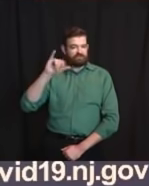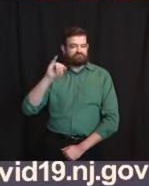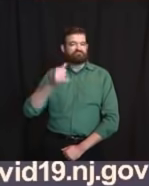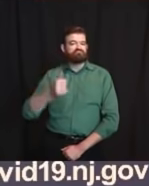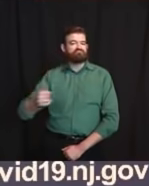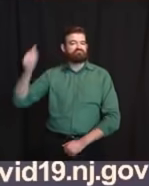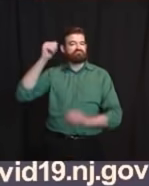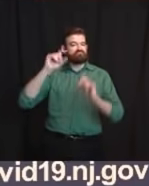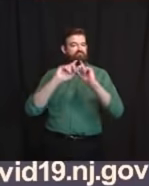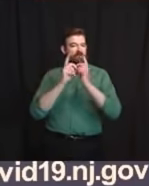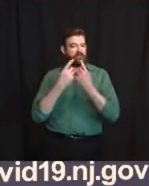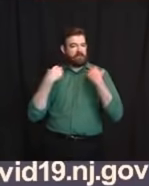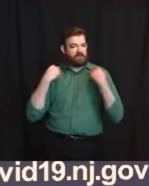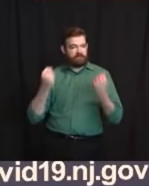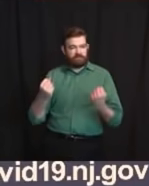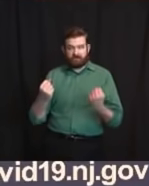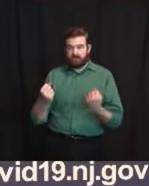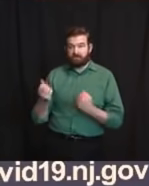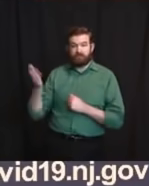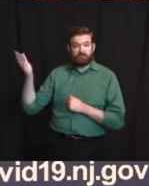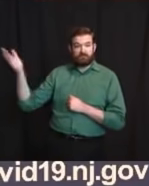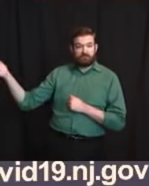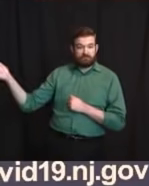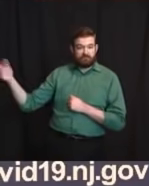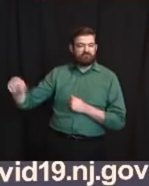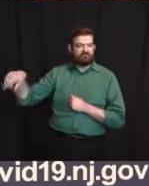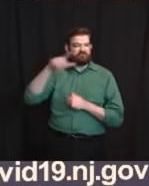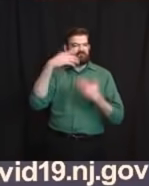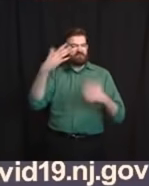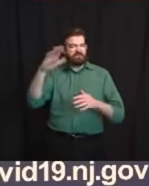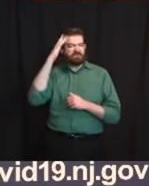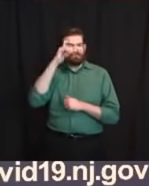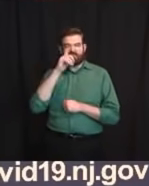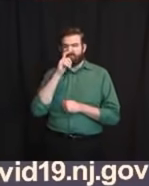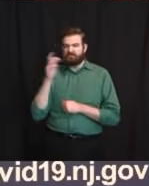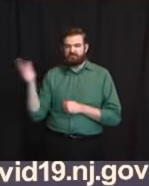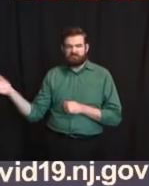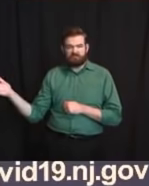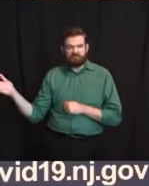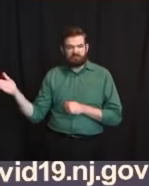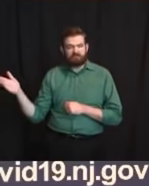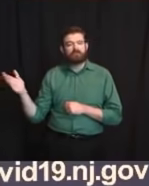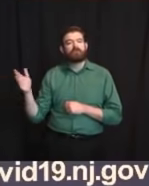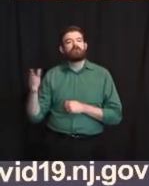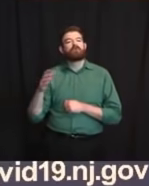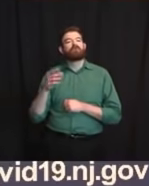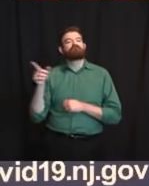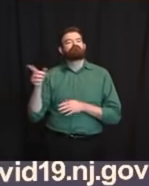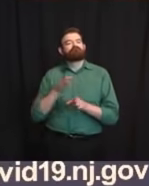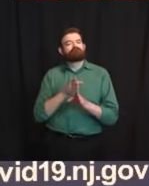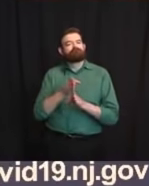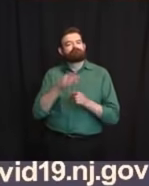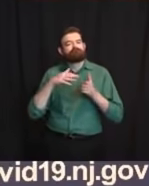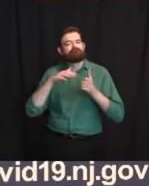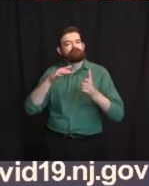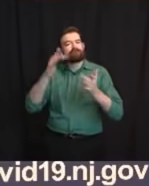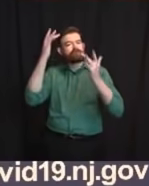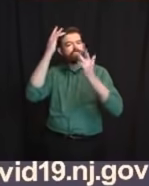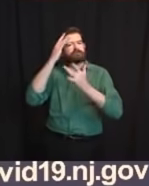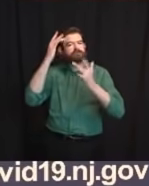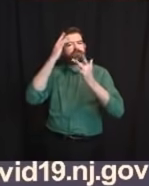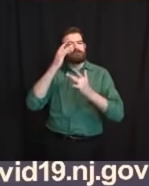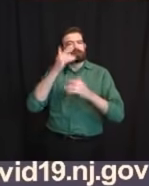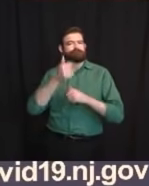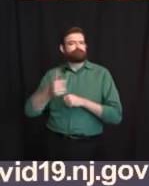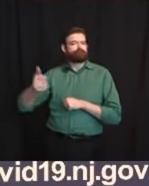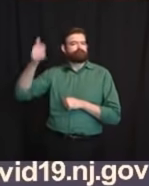right, another guy familiar to you all, the Department of Health's Communicable Disease Service Medical Director, Dr. Ed Lifshitz. Great to have you